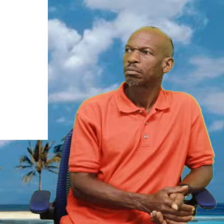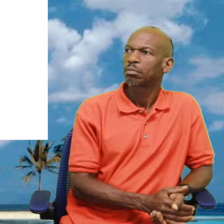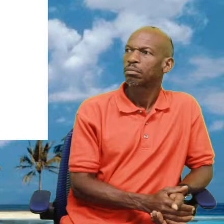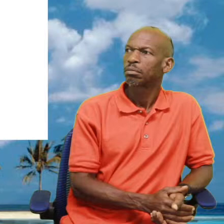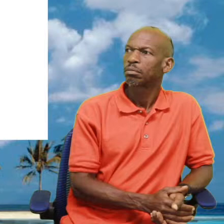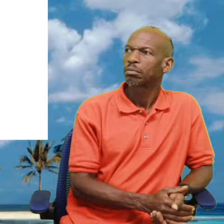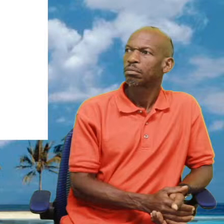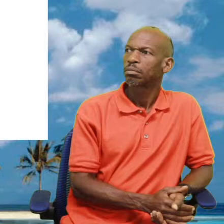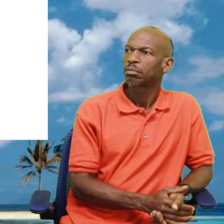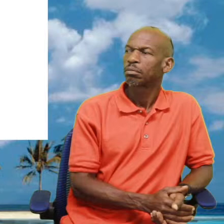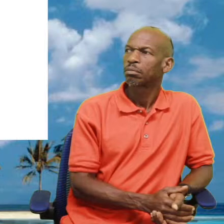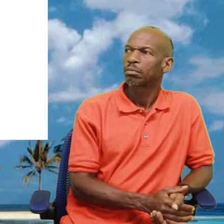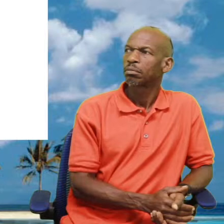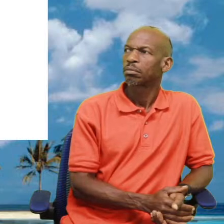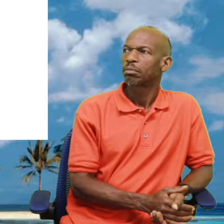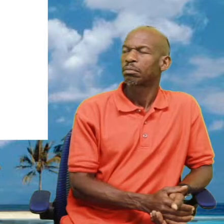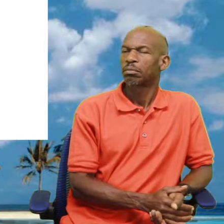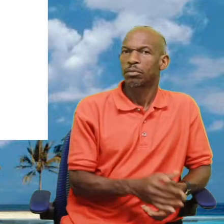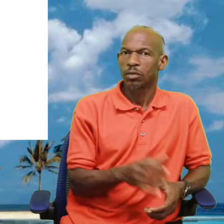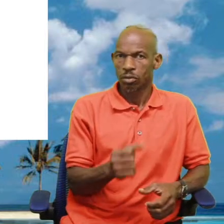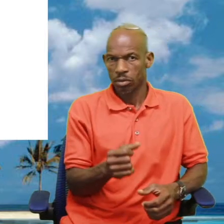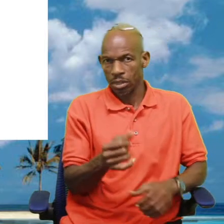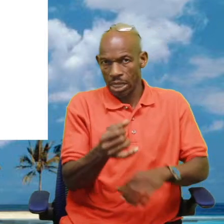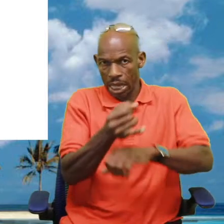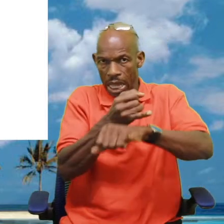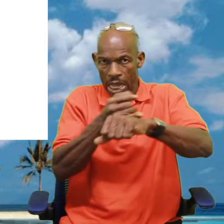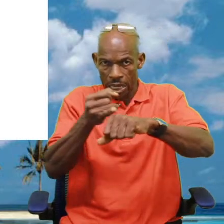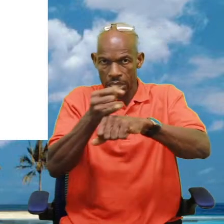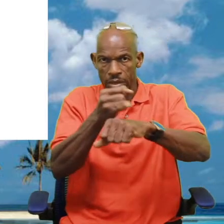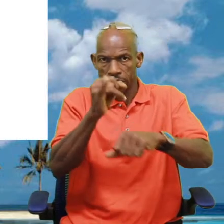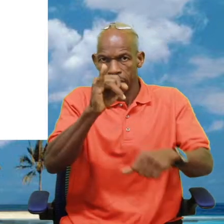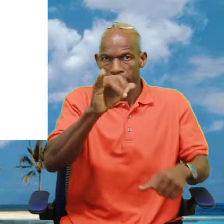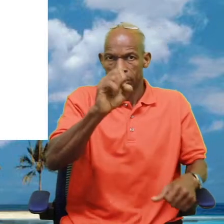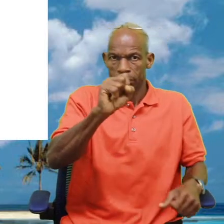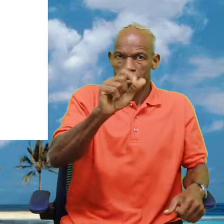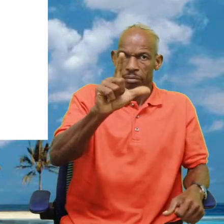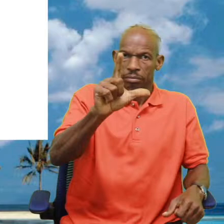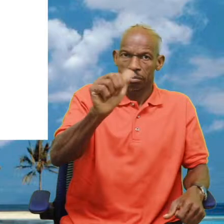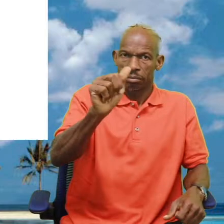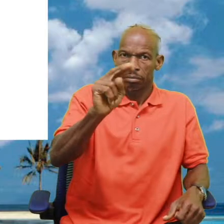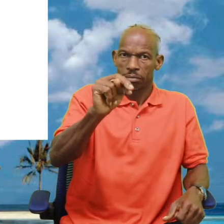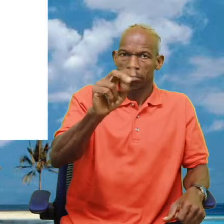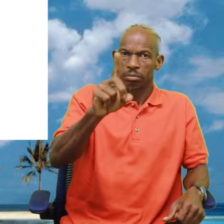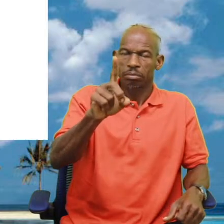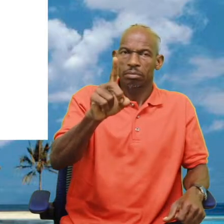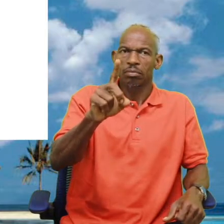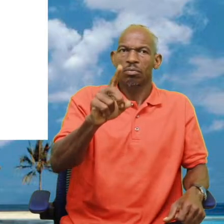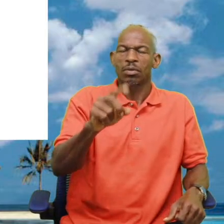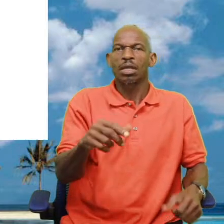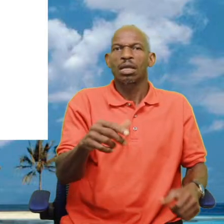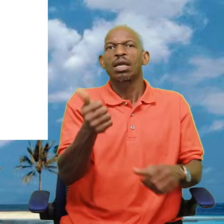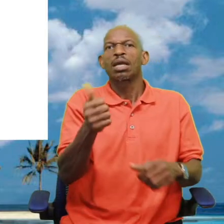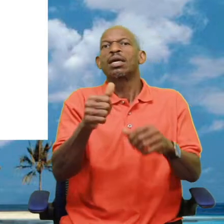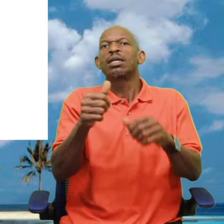Right. So we have, this is an island. A piece of land surrounded by water is called an island.